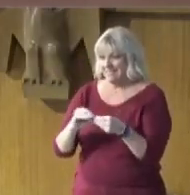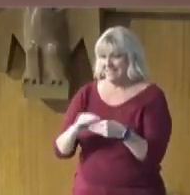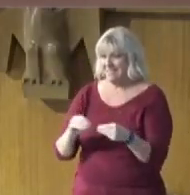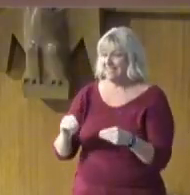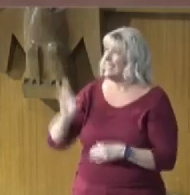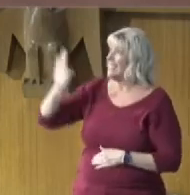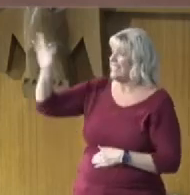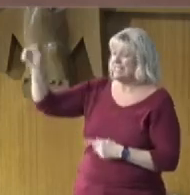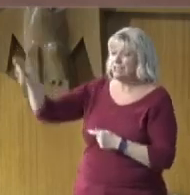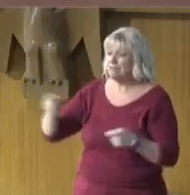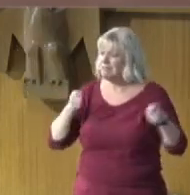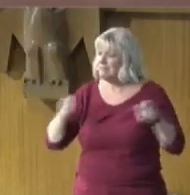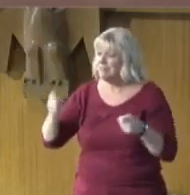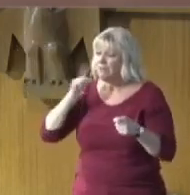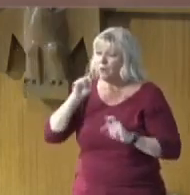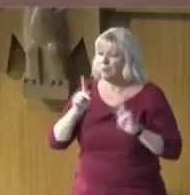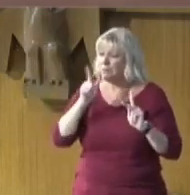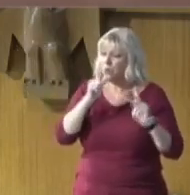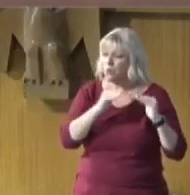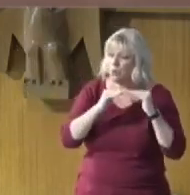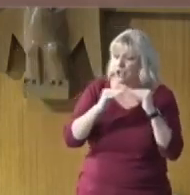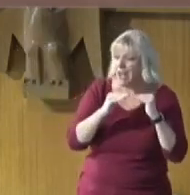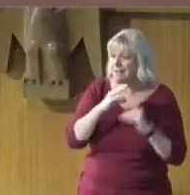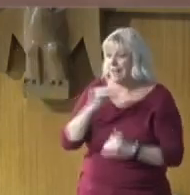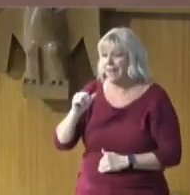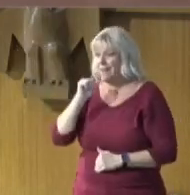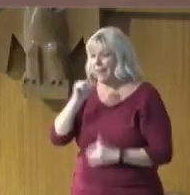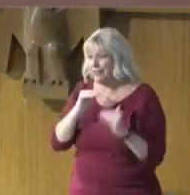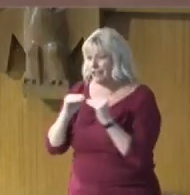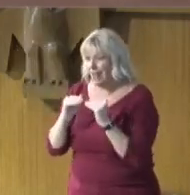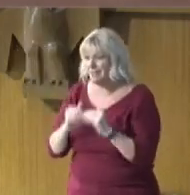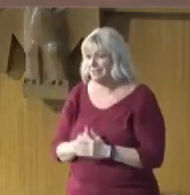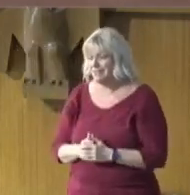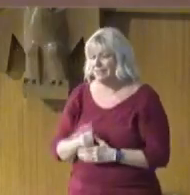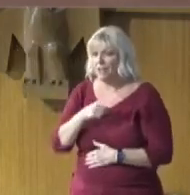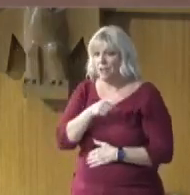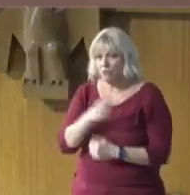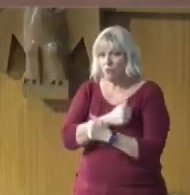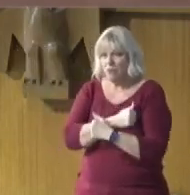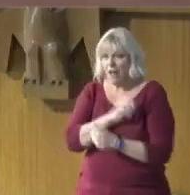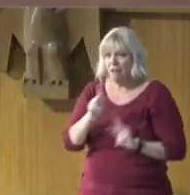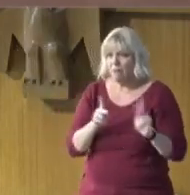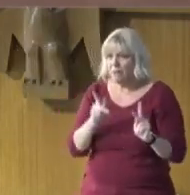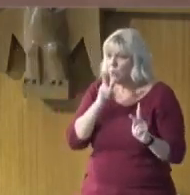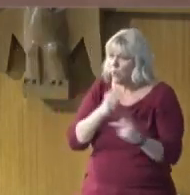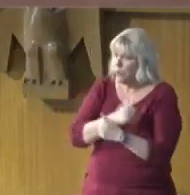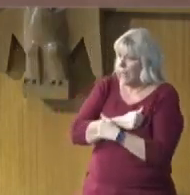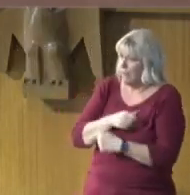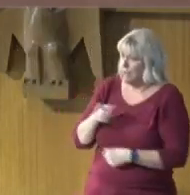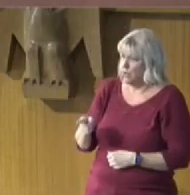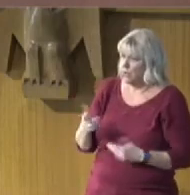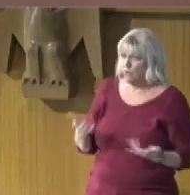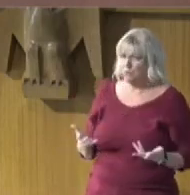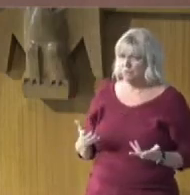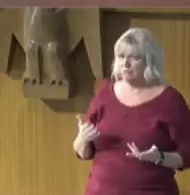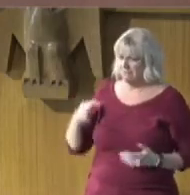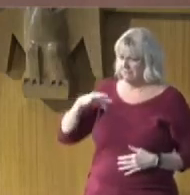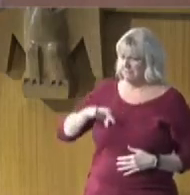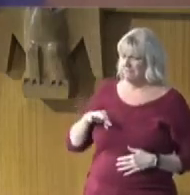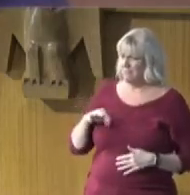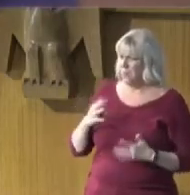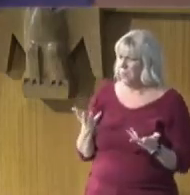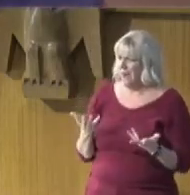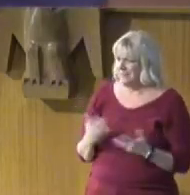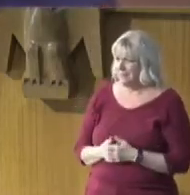unjust. He then goes on to say, if you love those who love you, what merit is there in that? Don't